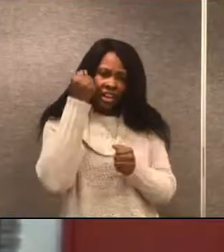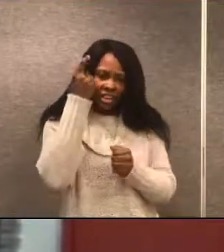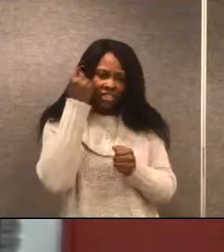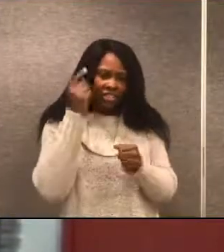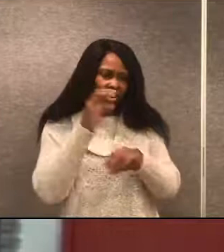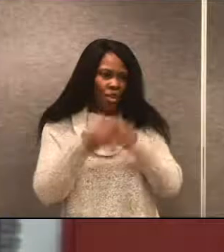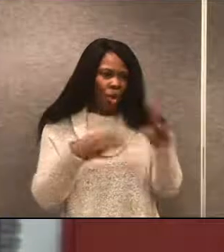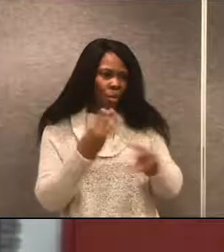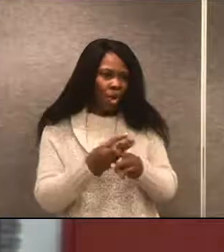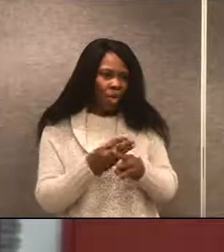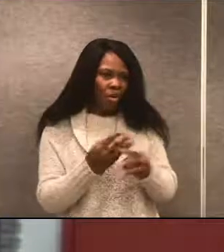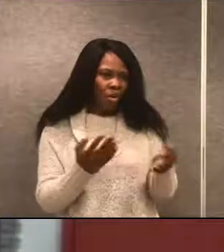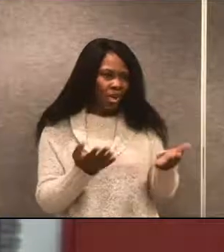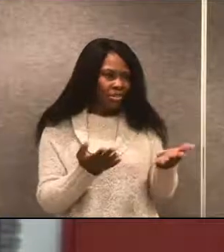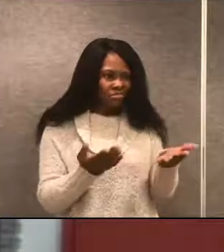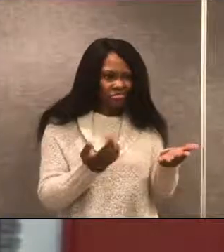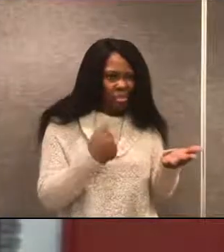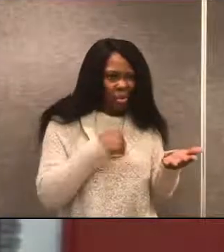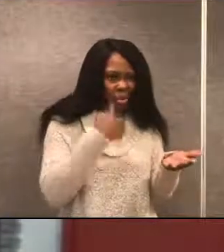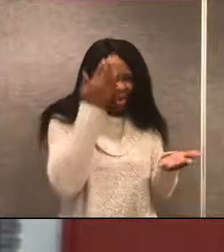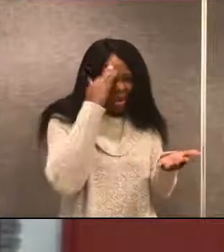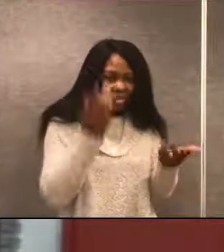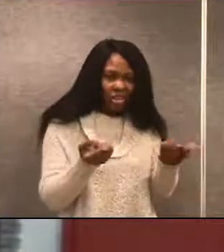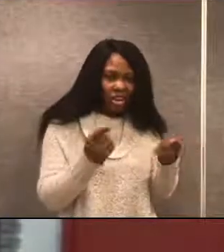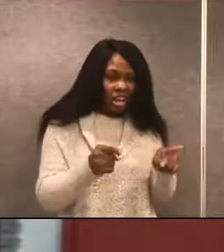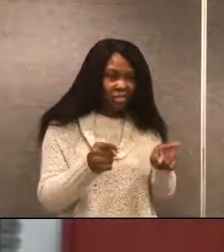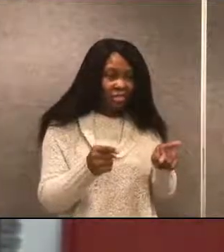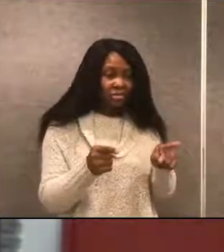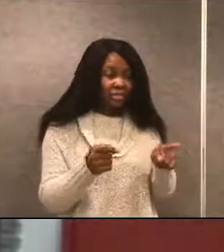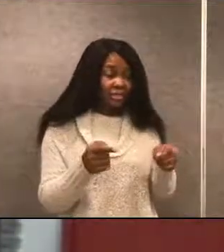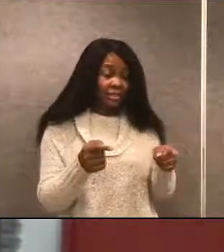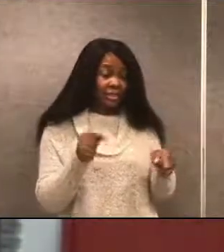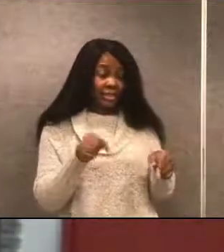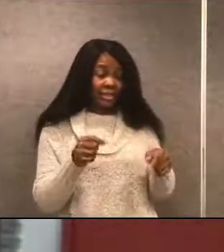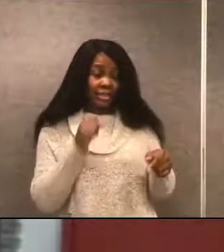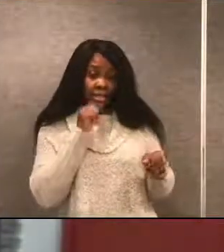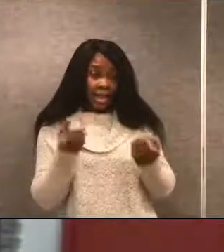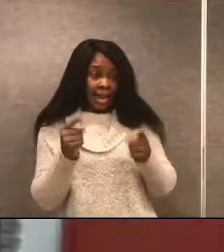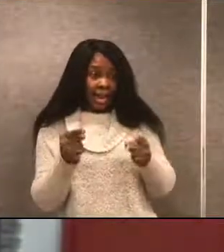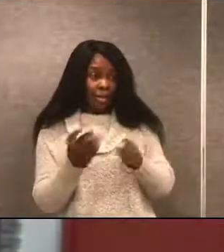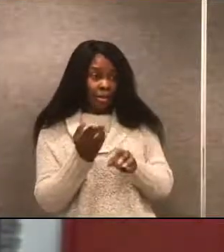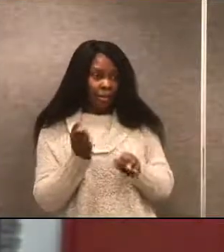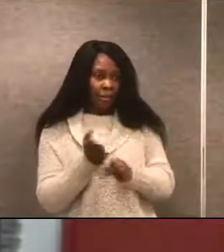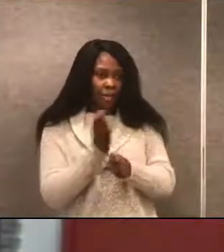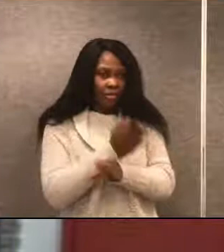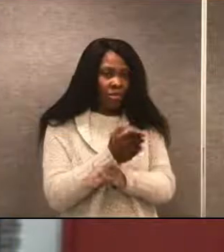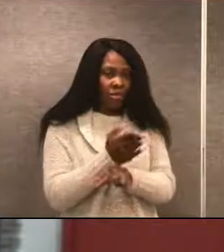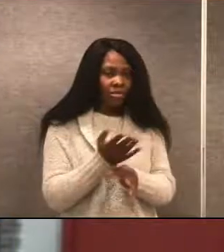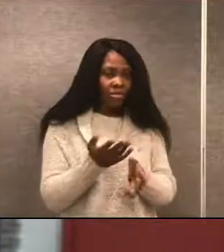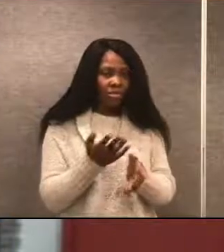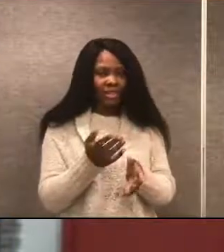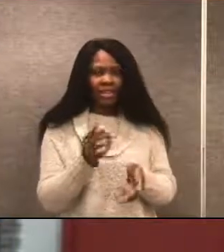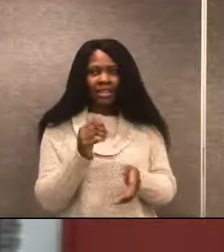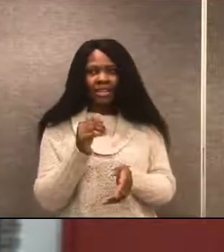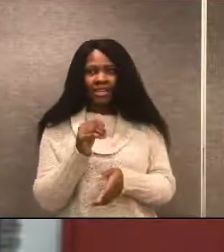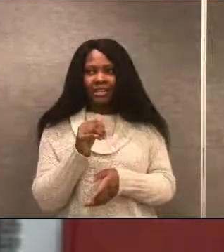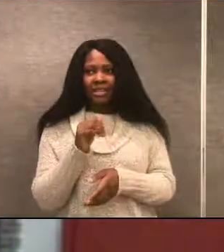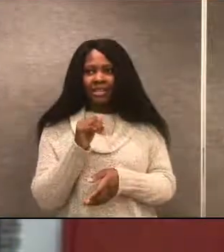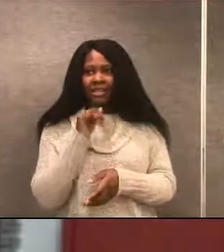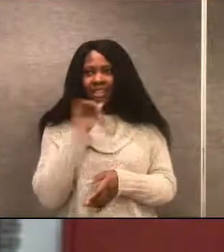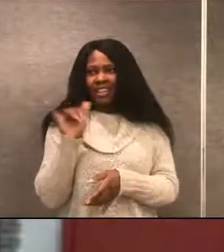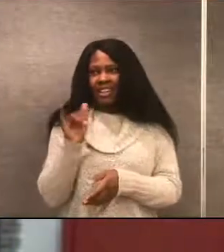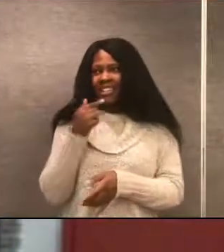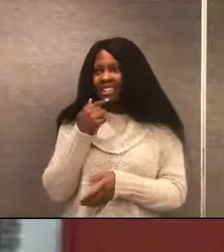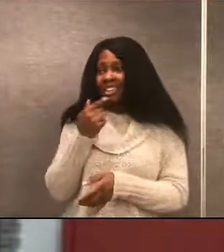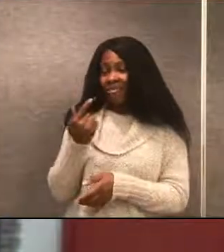no sense in all of this. This is something that's not been done before. It's not like okay, we've been through this before, and this is what we're going to do on each part of